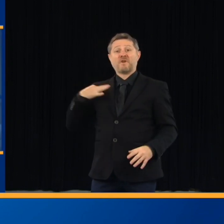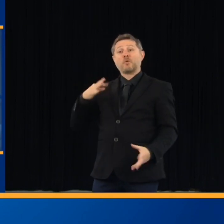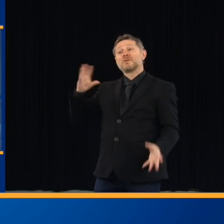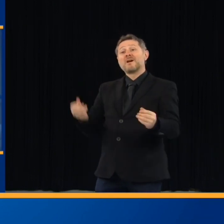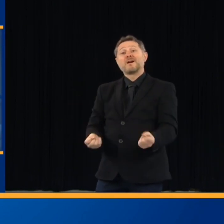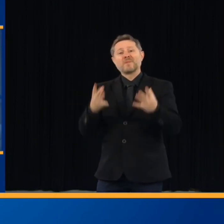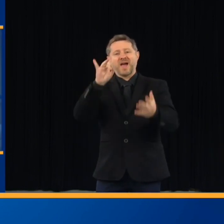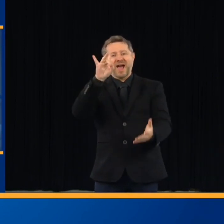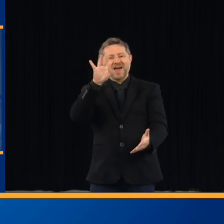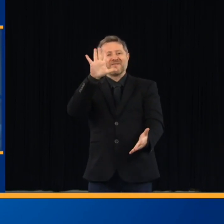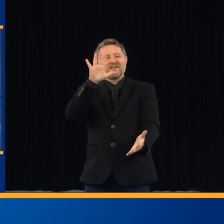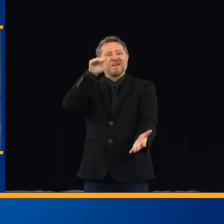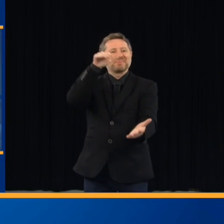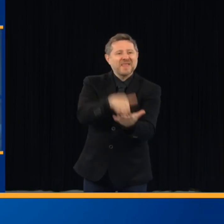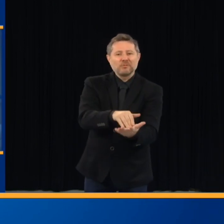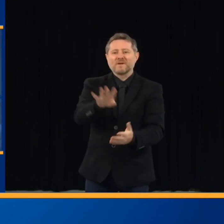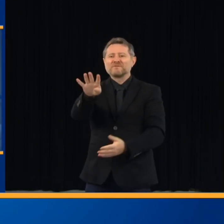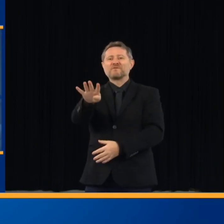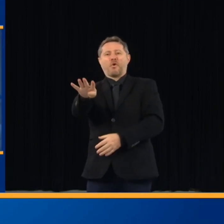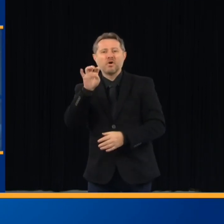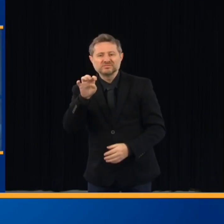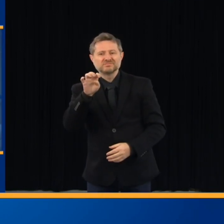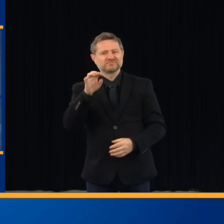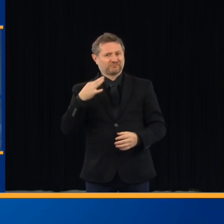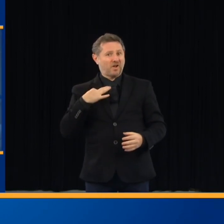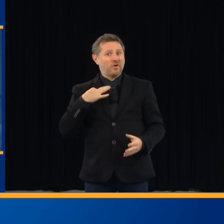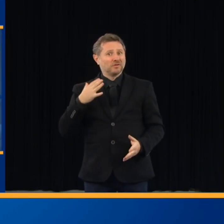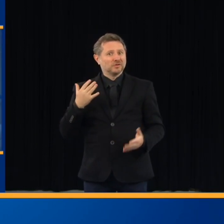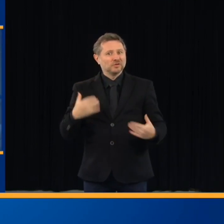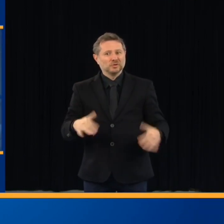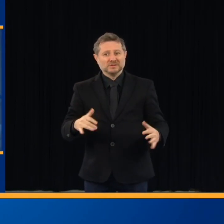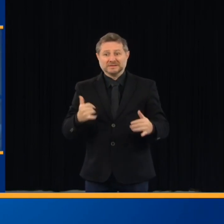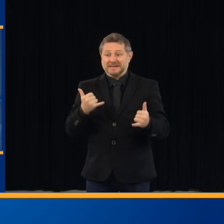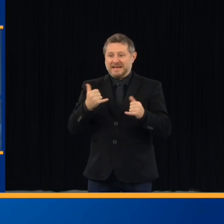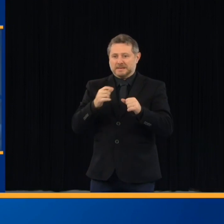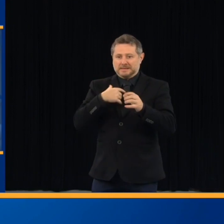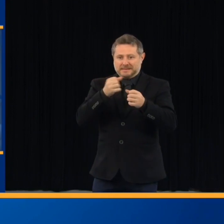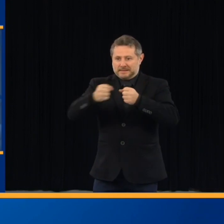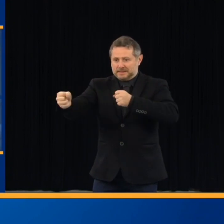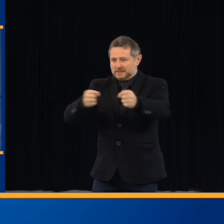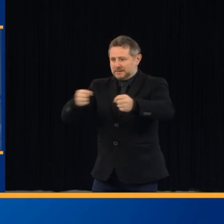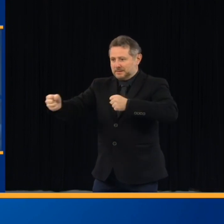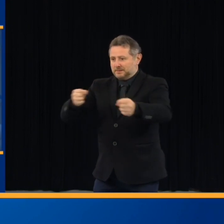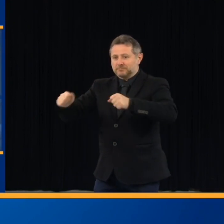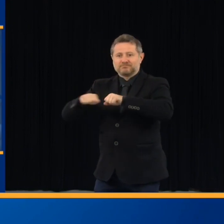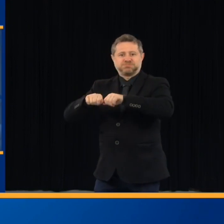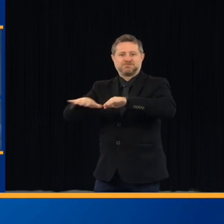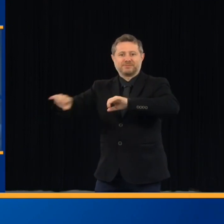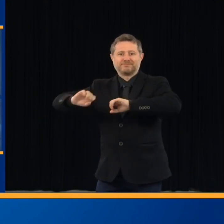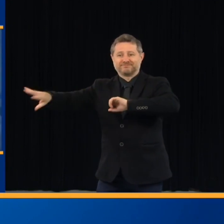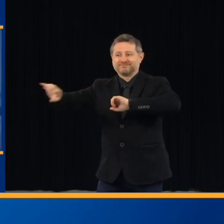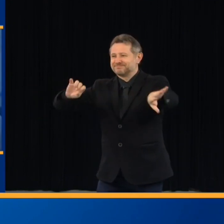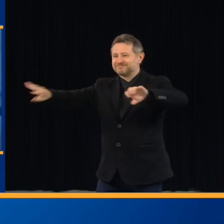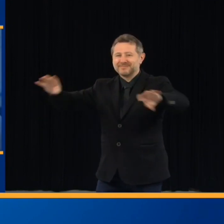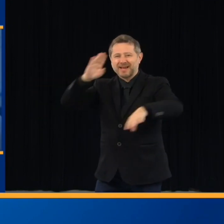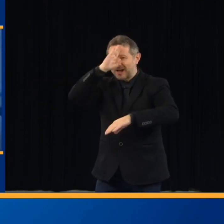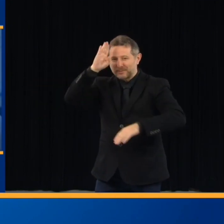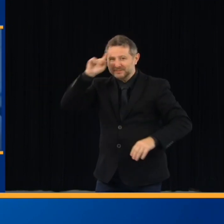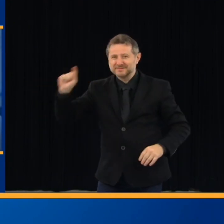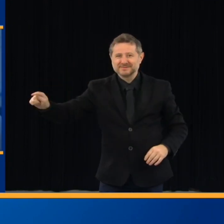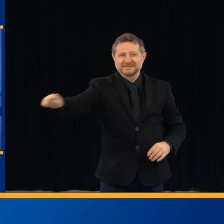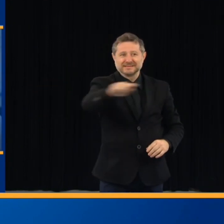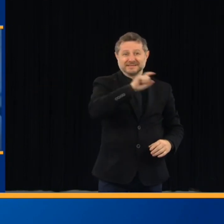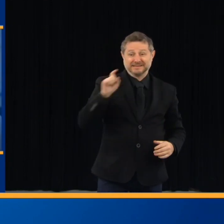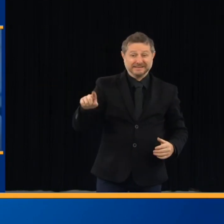now in total, which are being deployed to the hospitals so they can find staff that works for